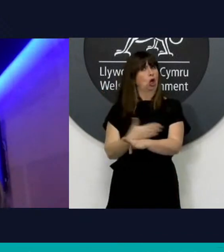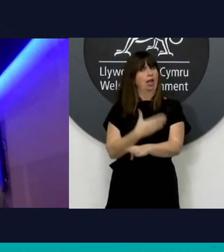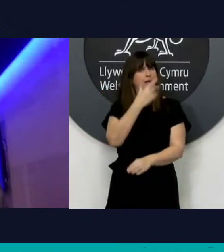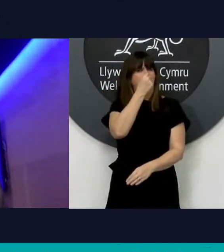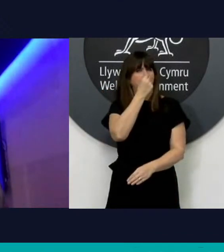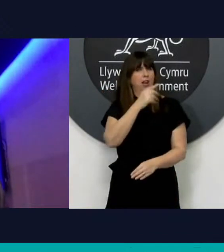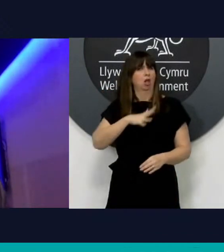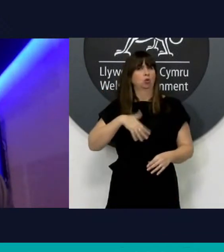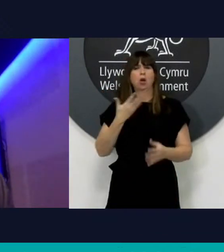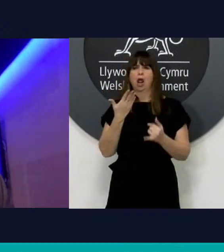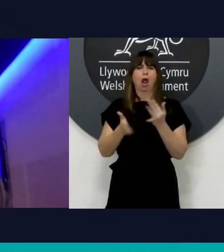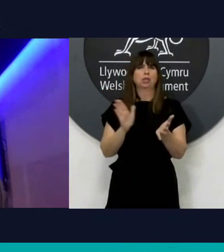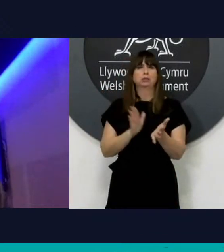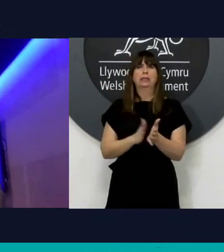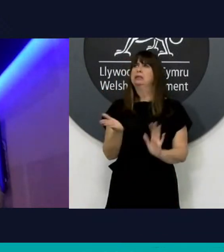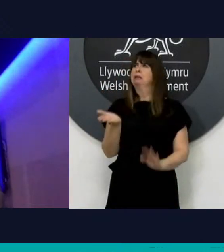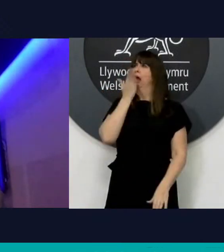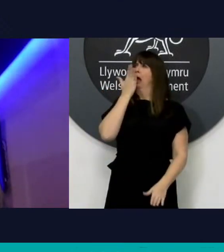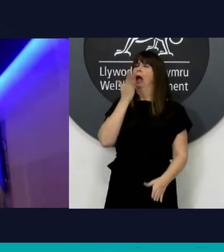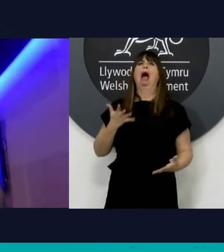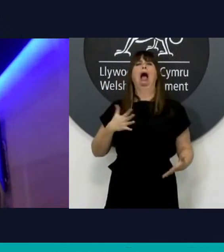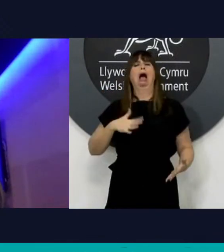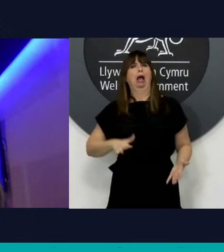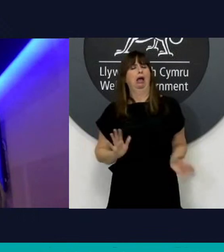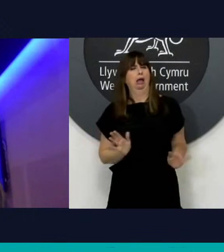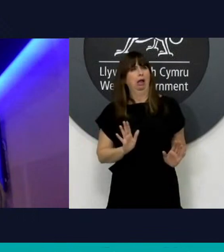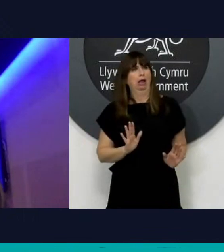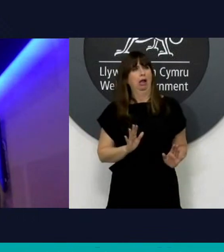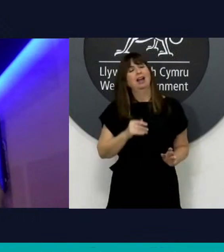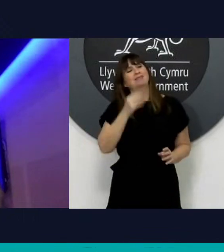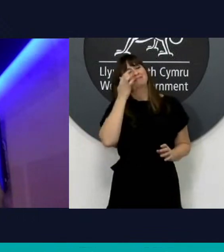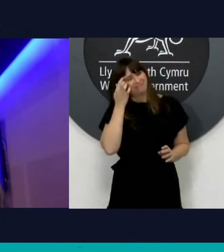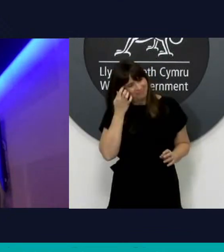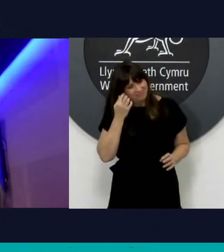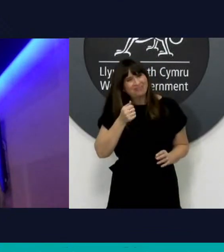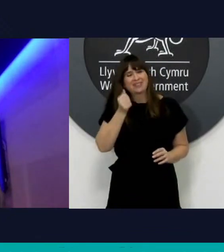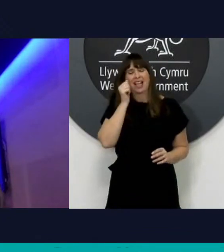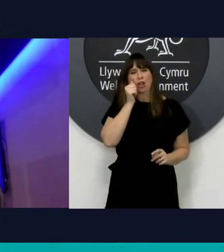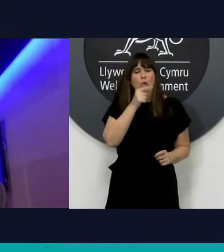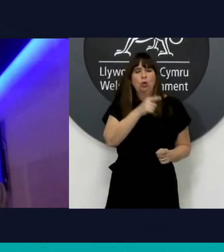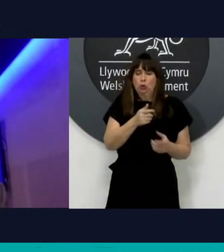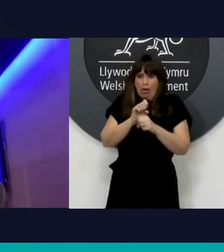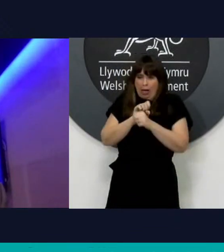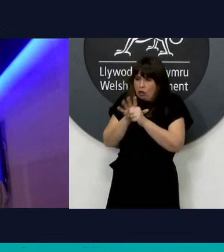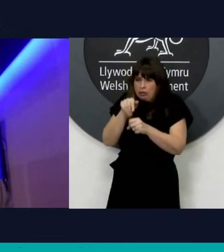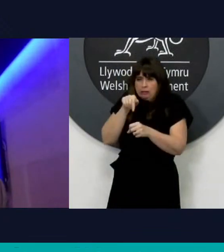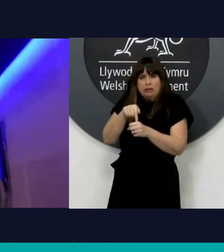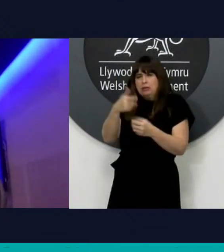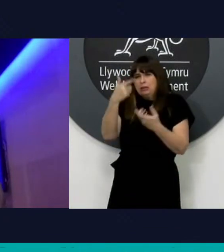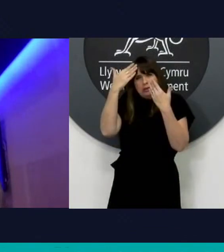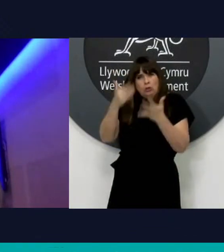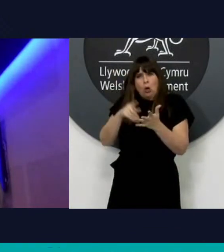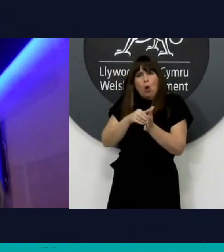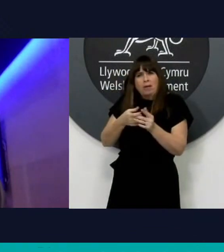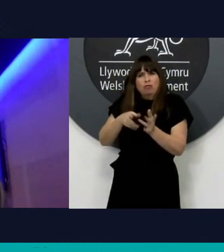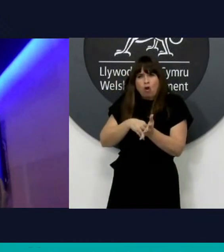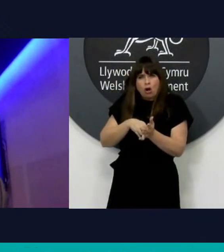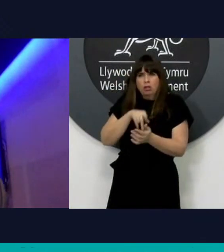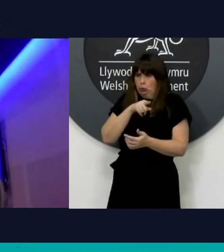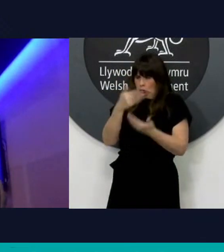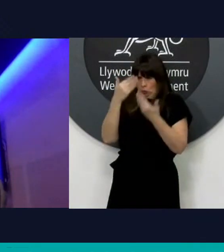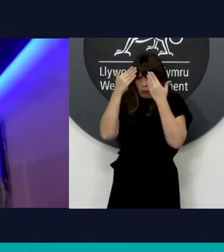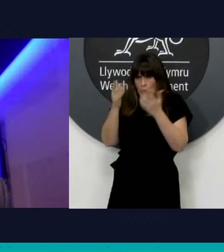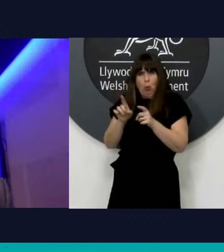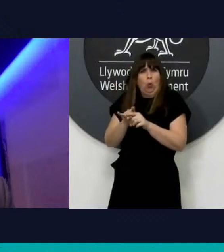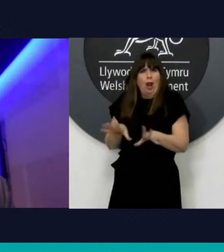than later if their plans are going to change? I understand what you say about that, not knowing entirely about the current variant